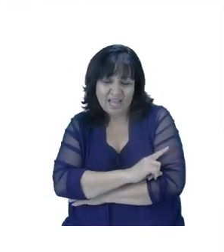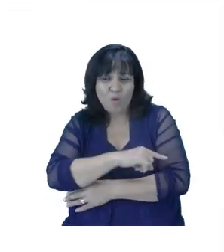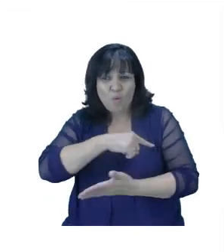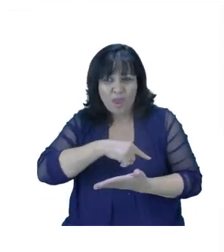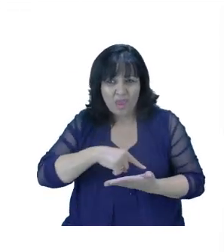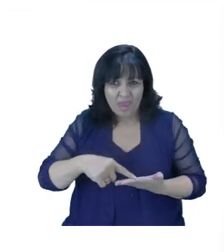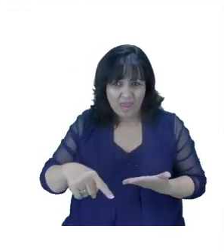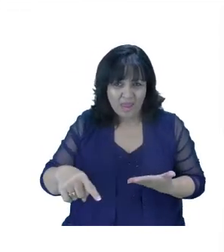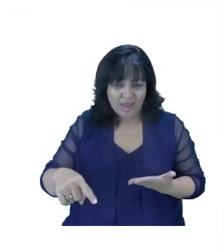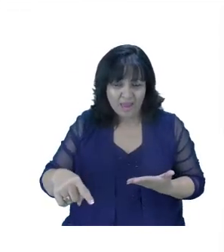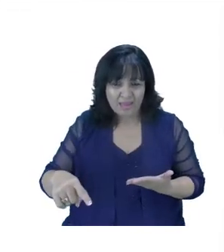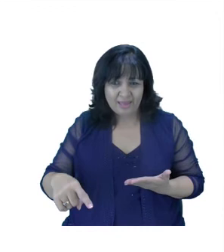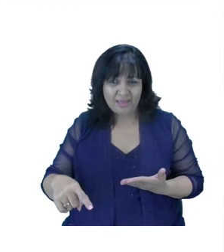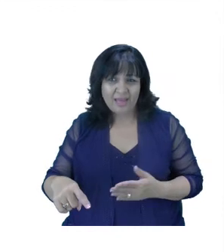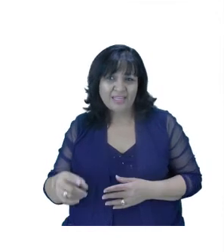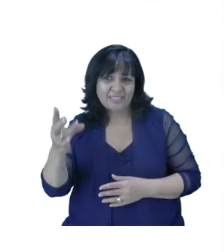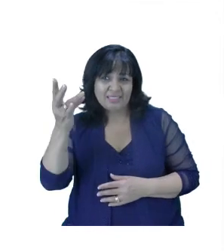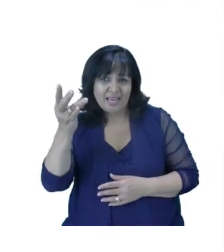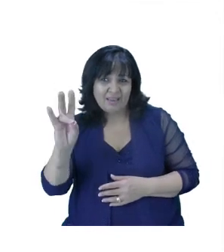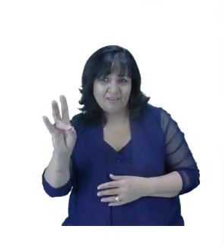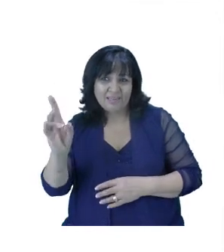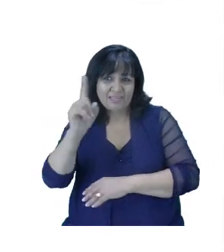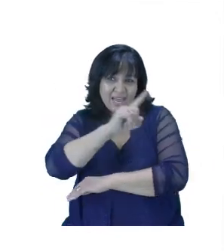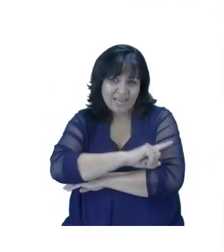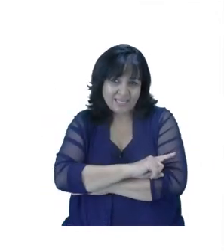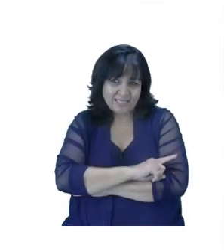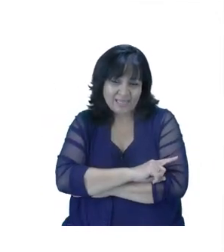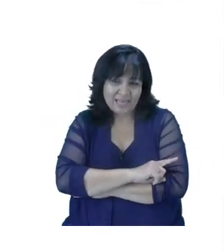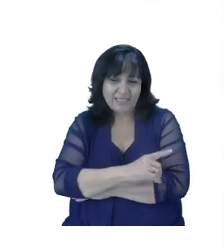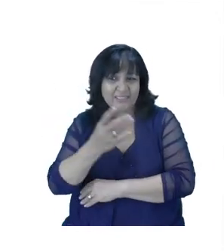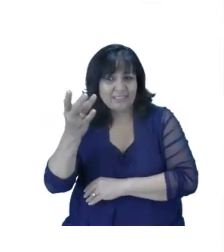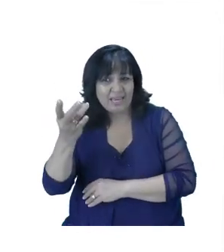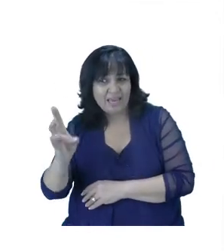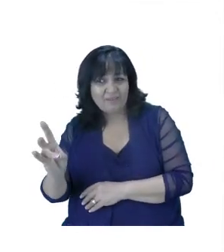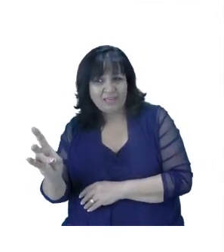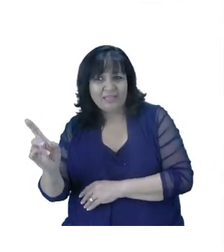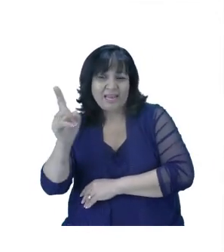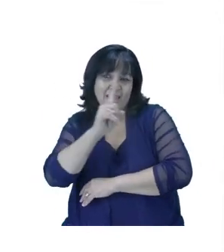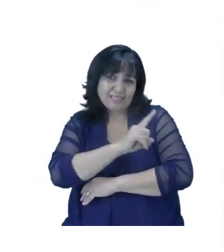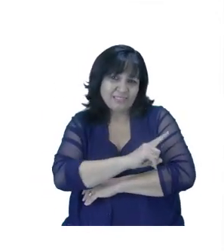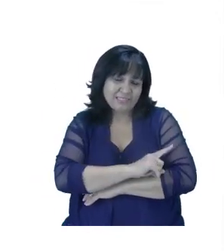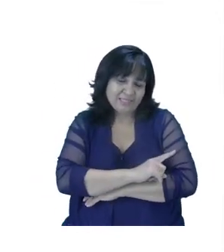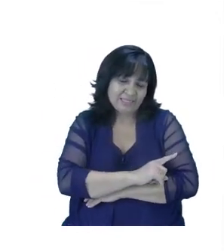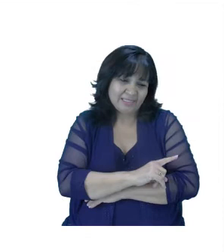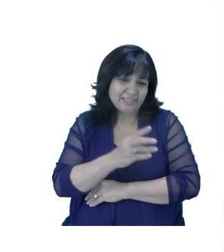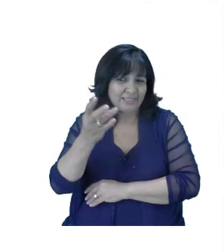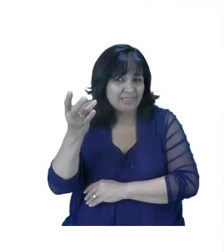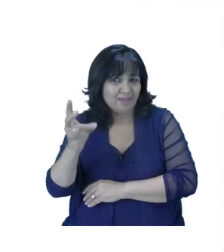a week. There are 7 days, there are 7 days, there